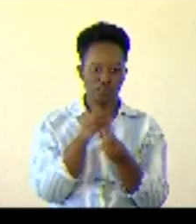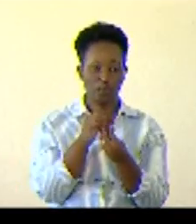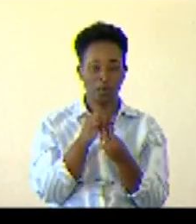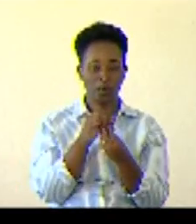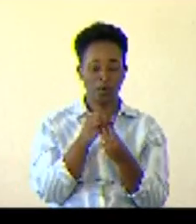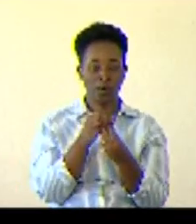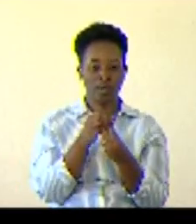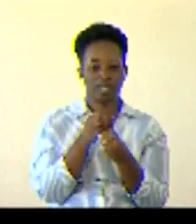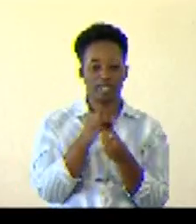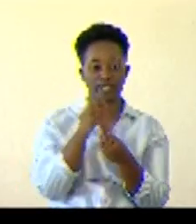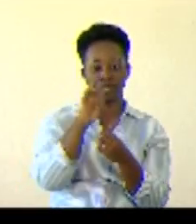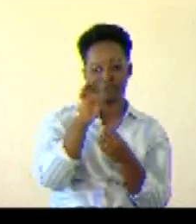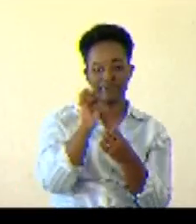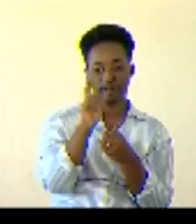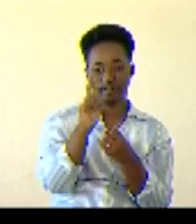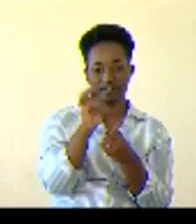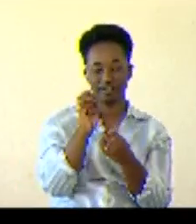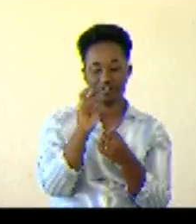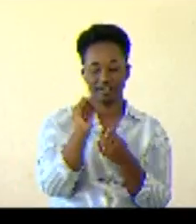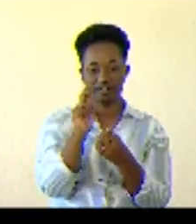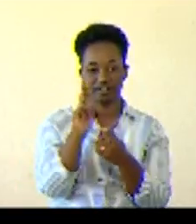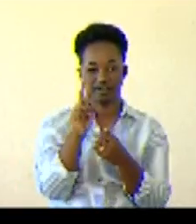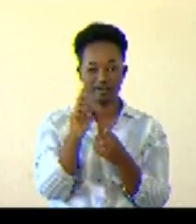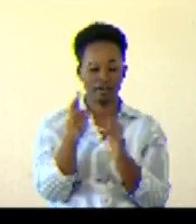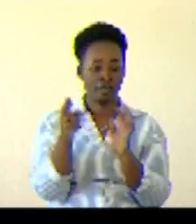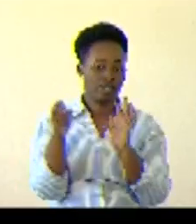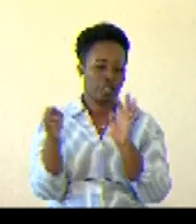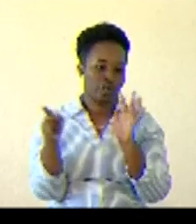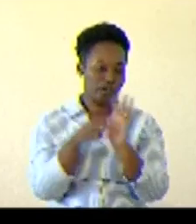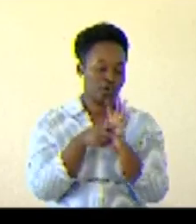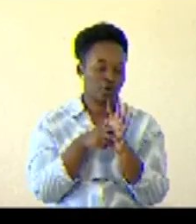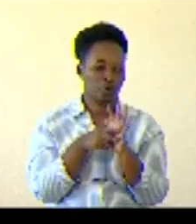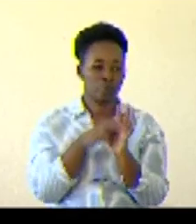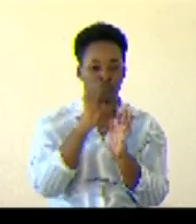2. So our total revenue here is equal to, if you get